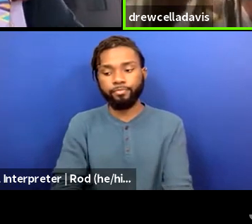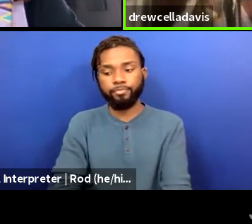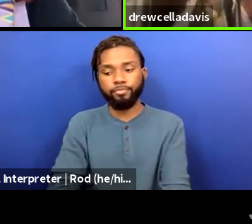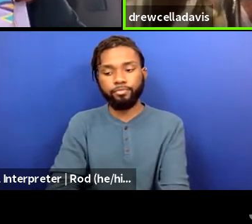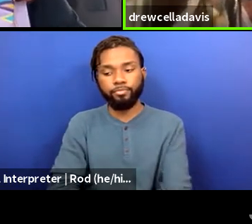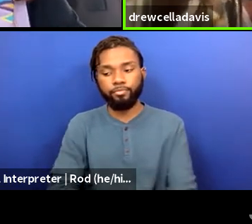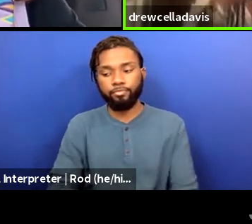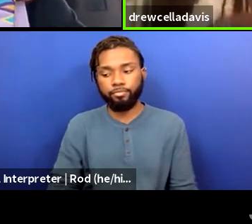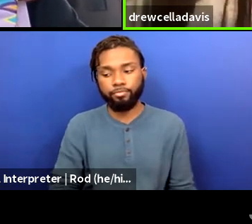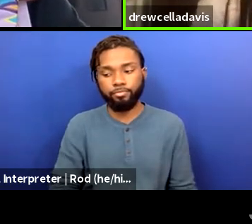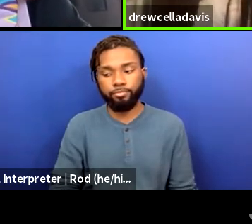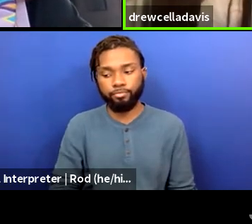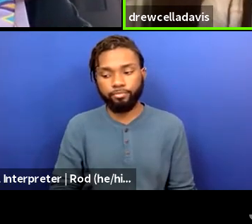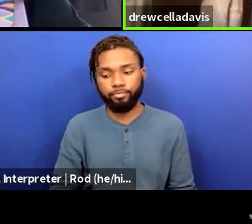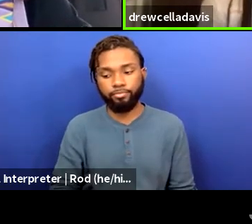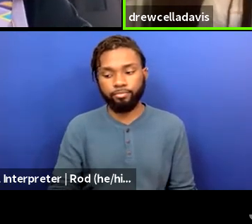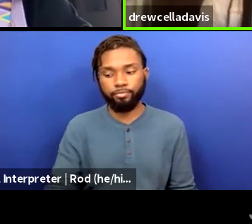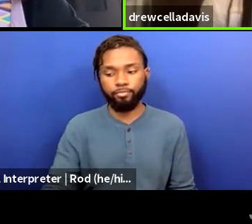I feel that